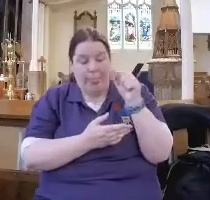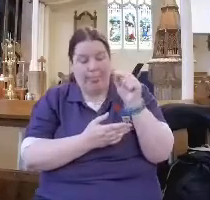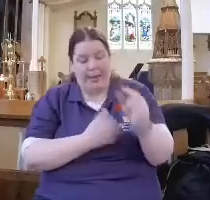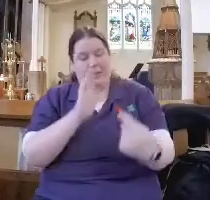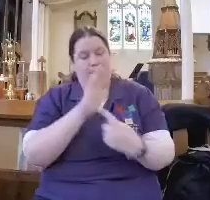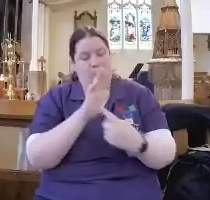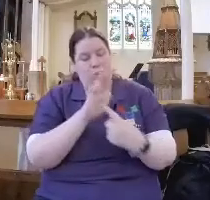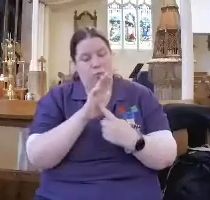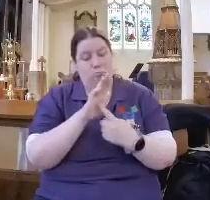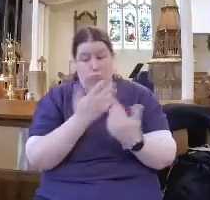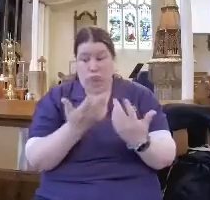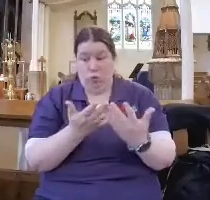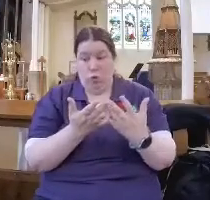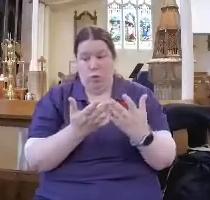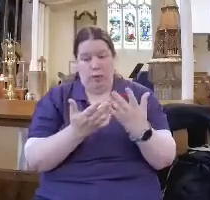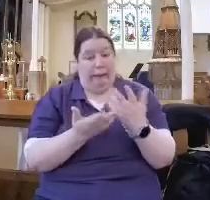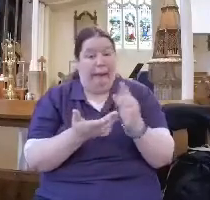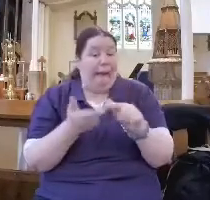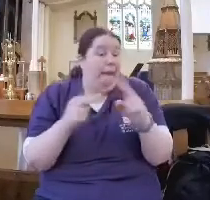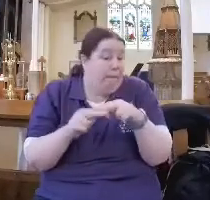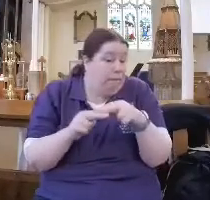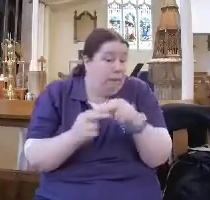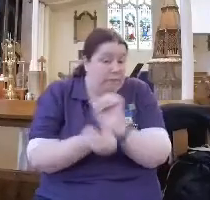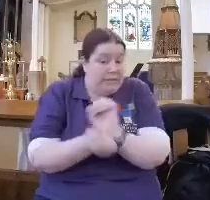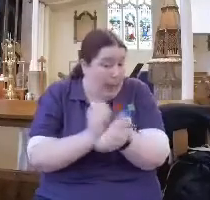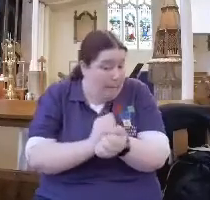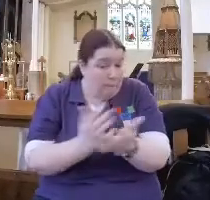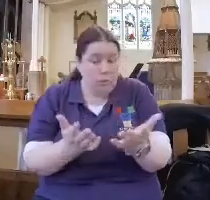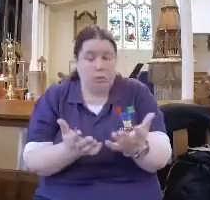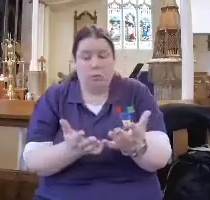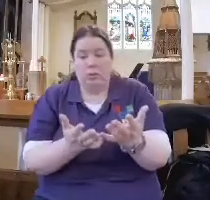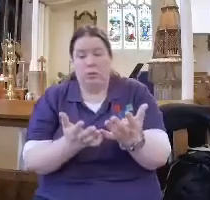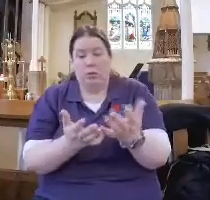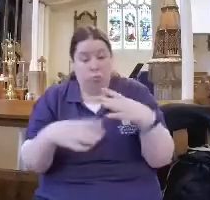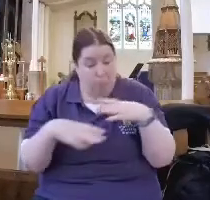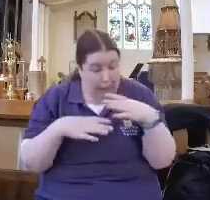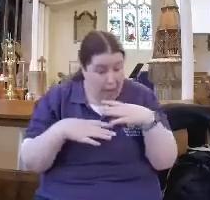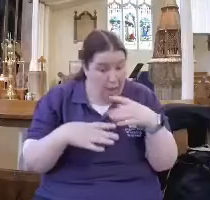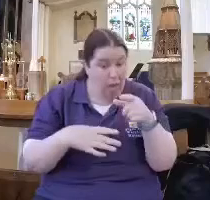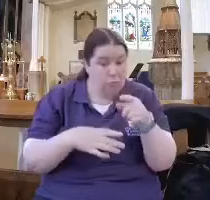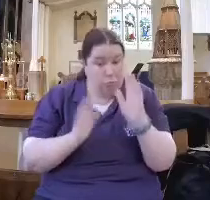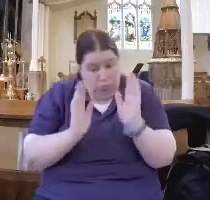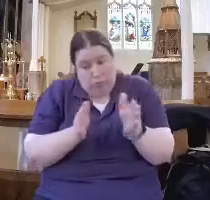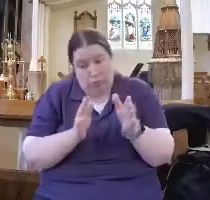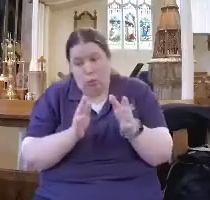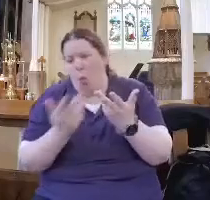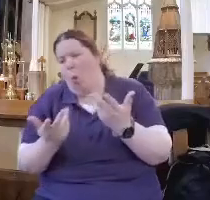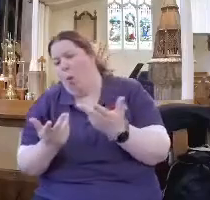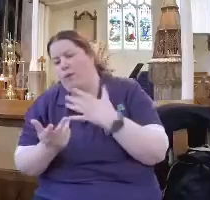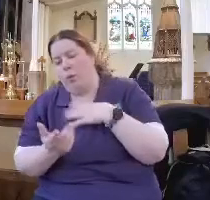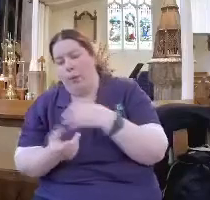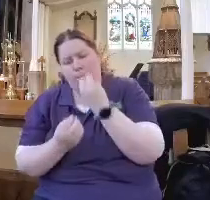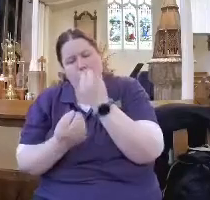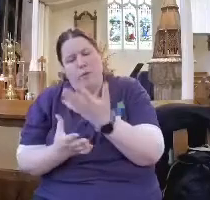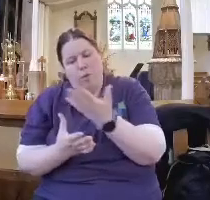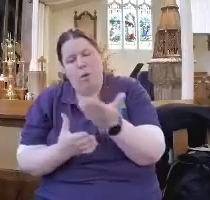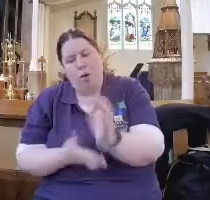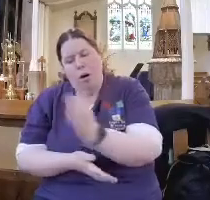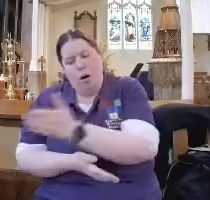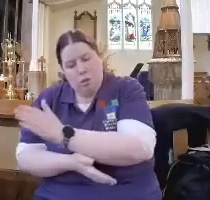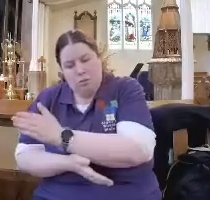If you want to prepare for an exam, or run a marathon, or have a beautiful garden, you accept you've got to